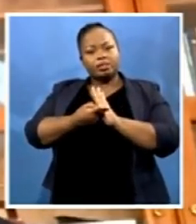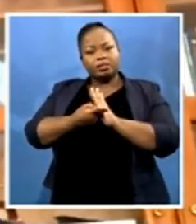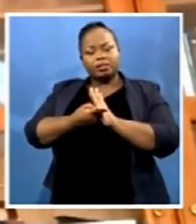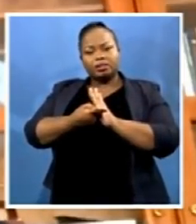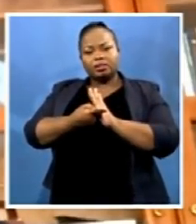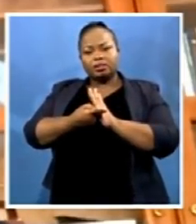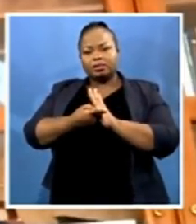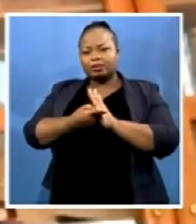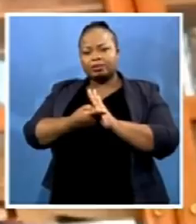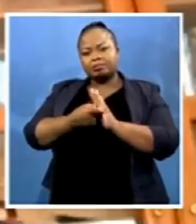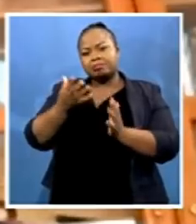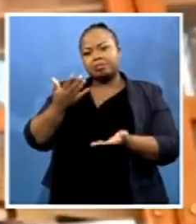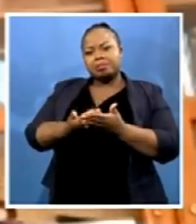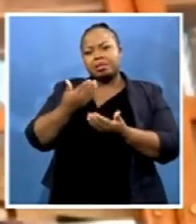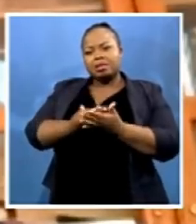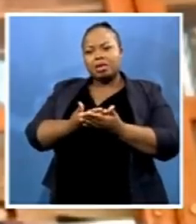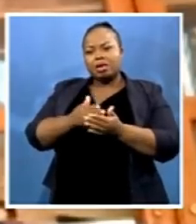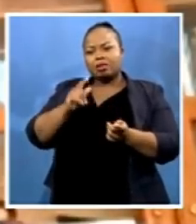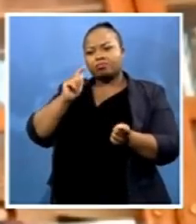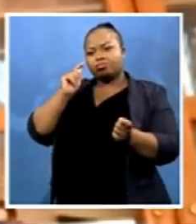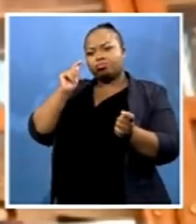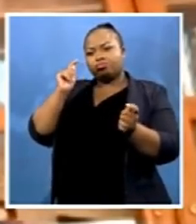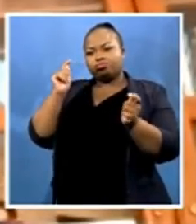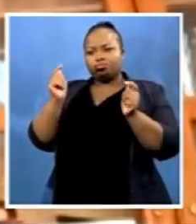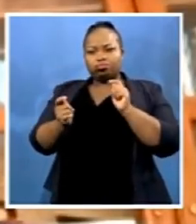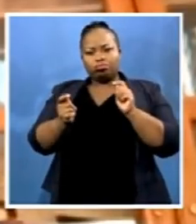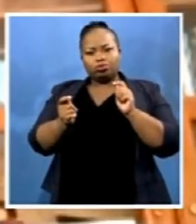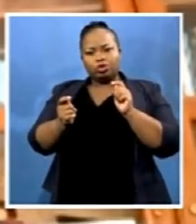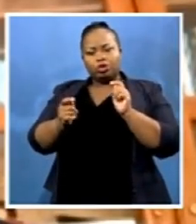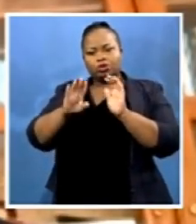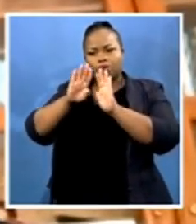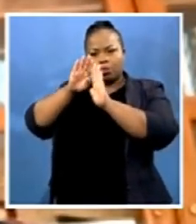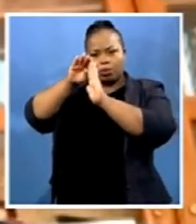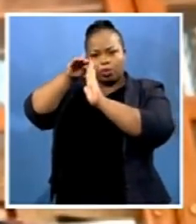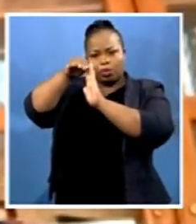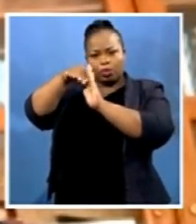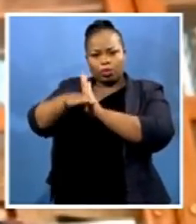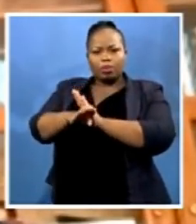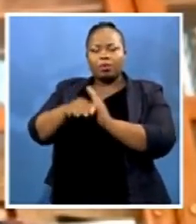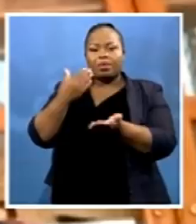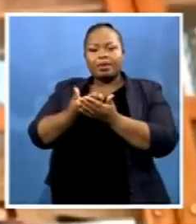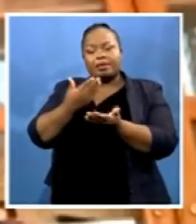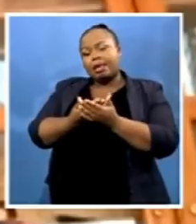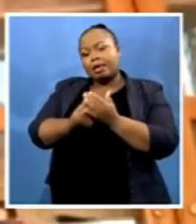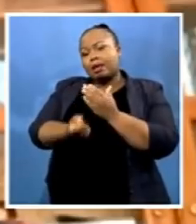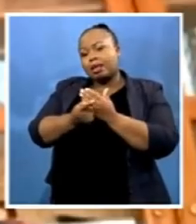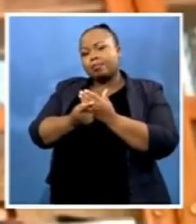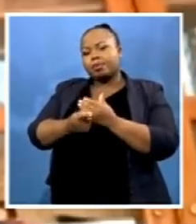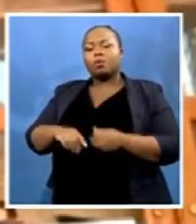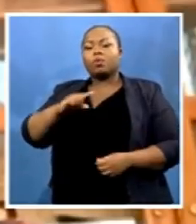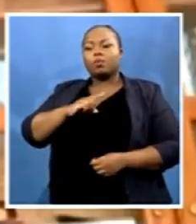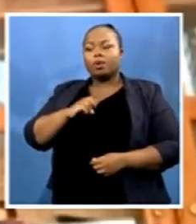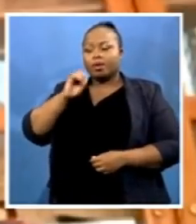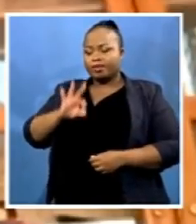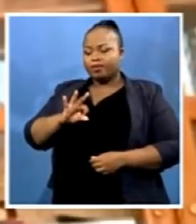in the curve, in the peaking of the curve, that if we were to move the